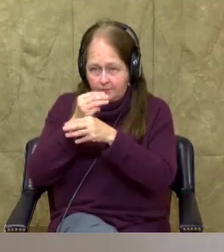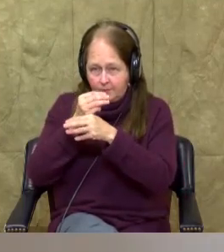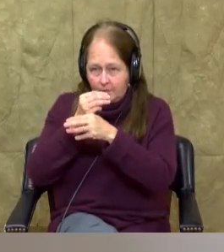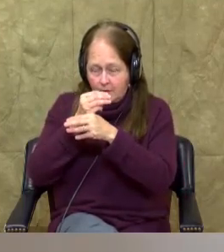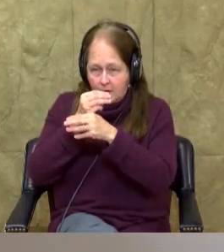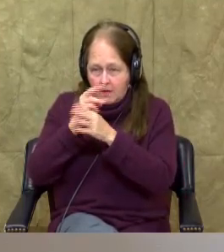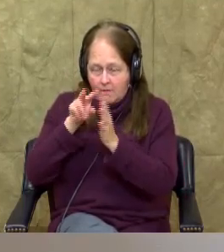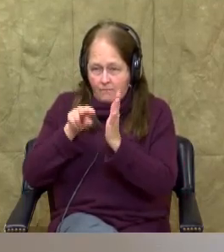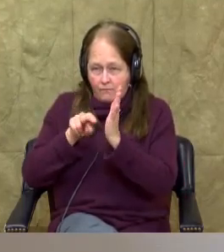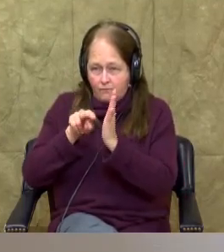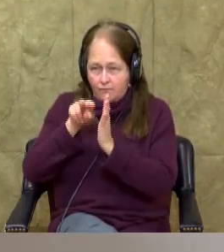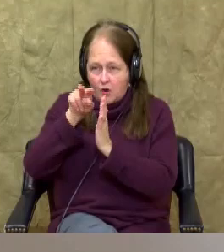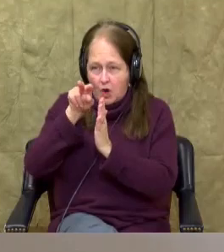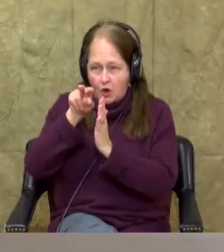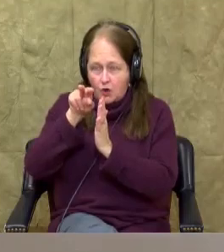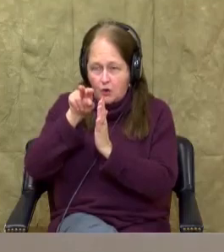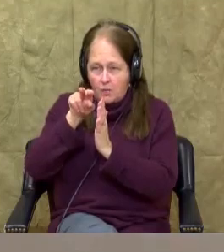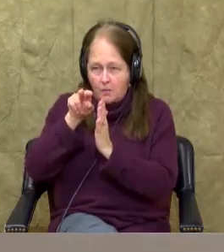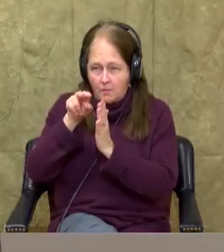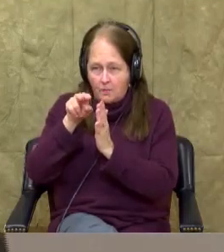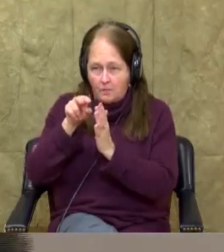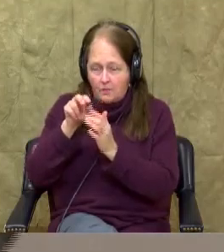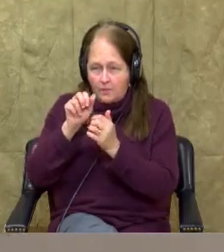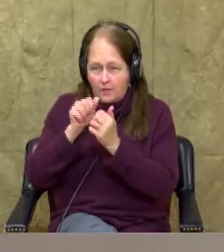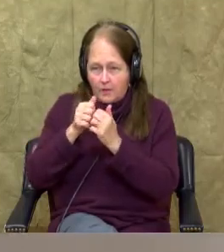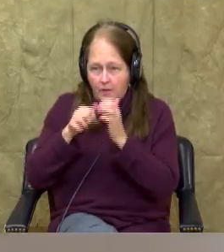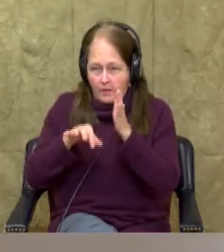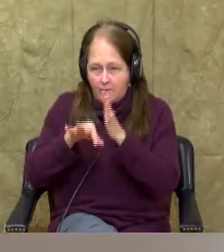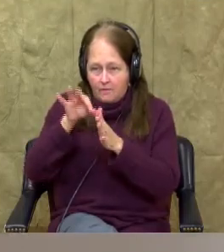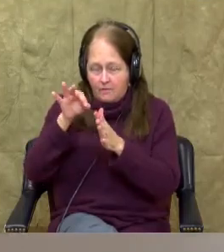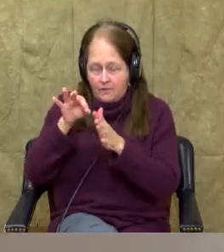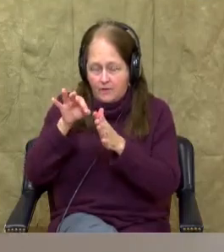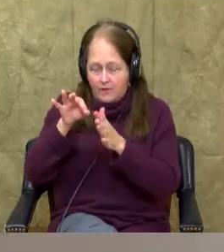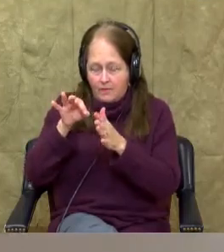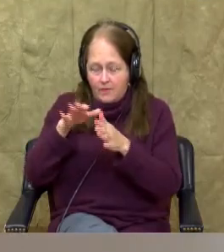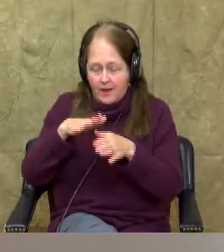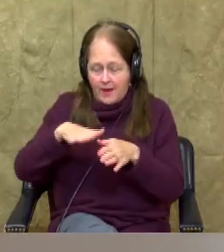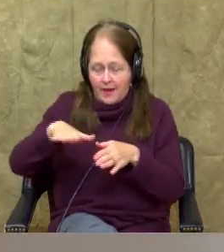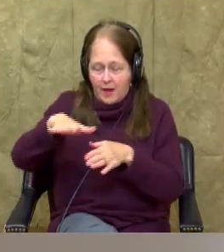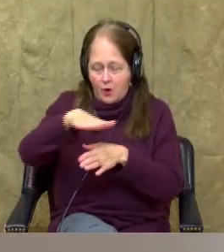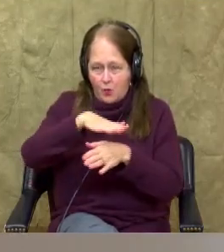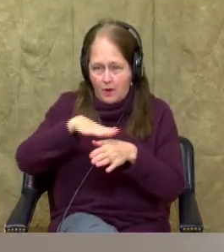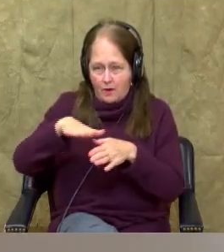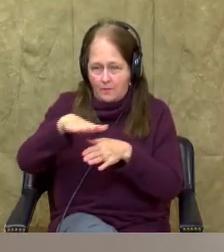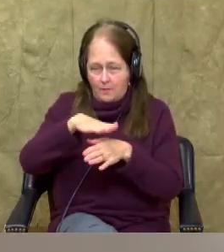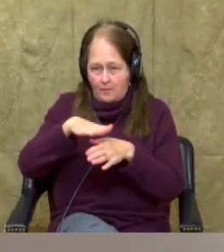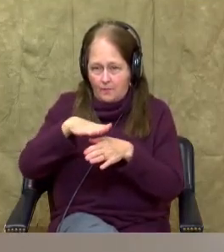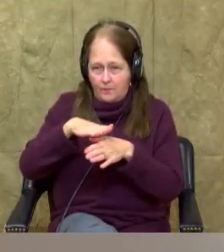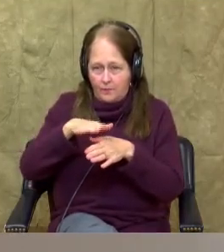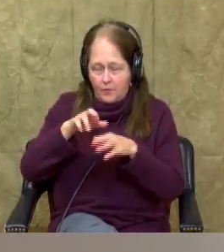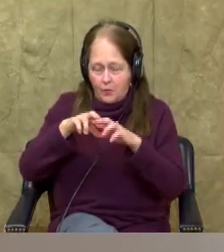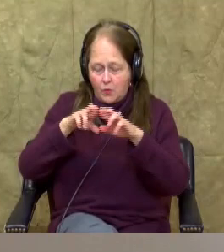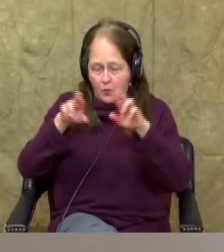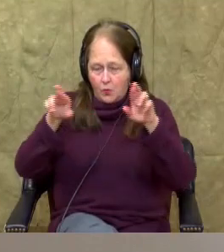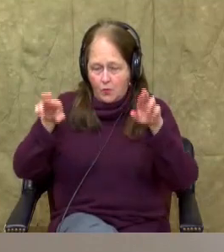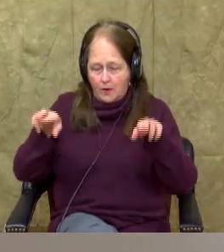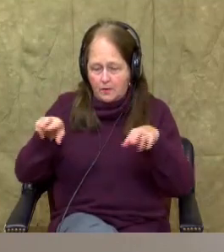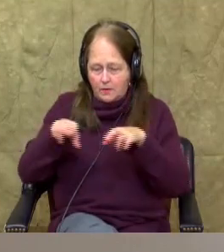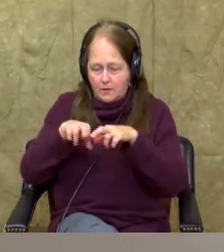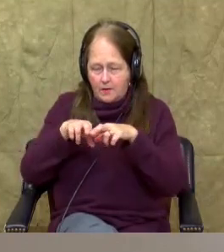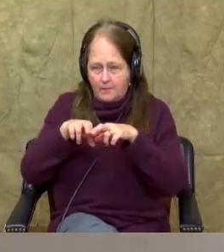volume. Last week, we discovered how to find the surface area of a rectangular prism. That's